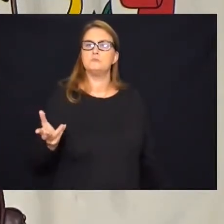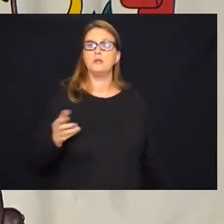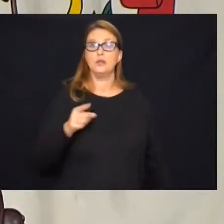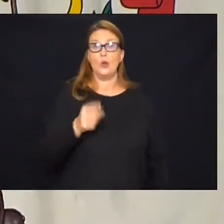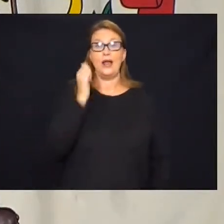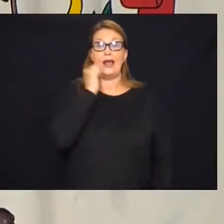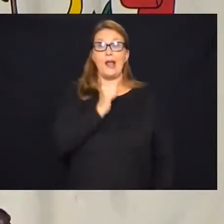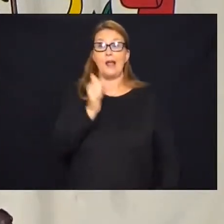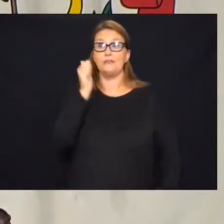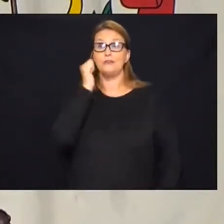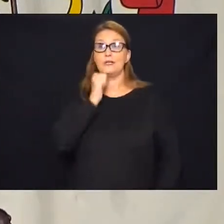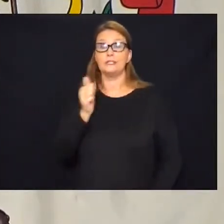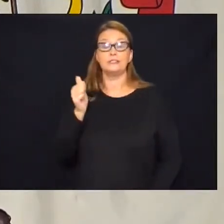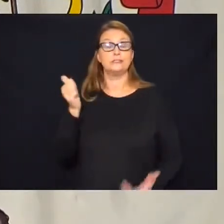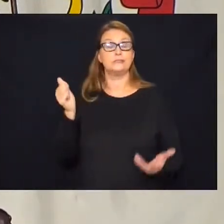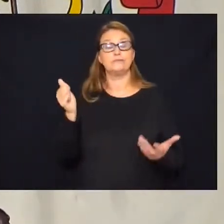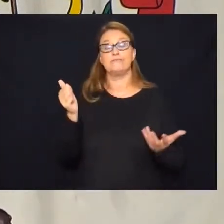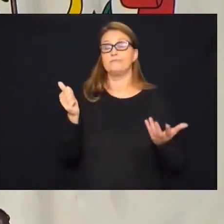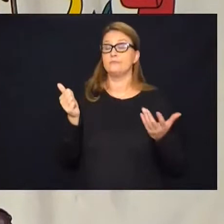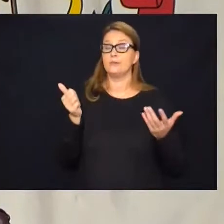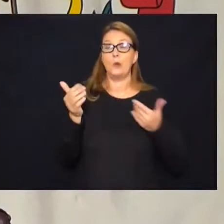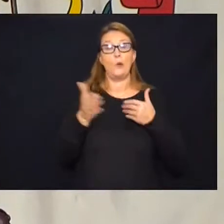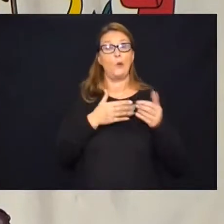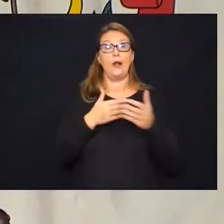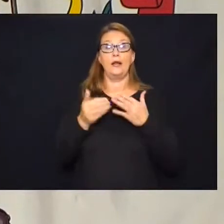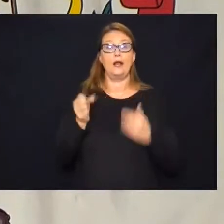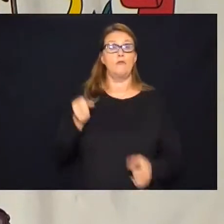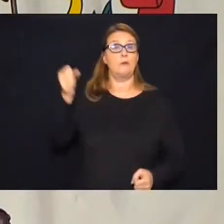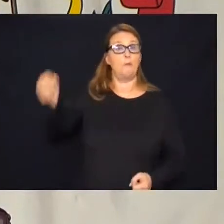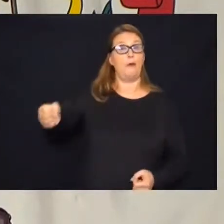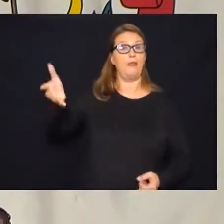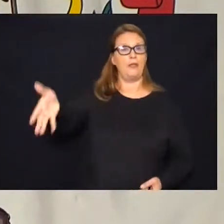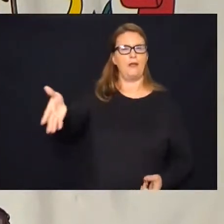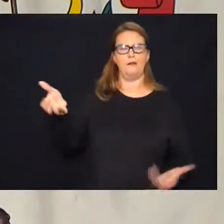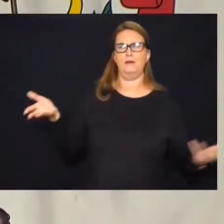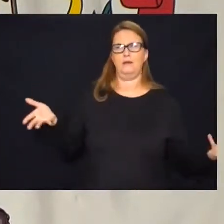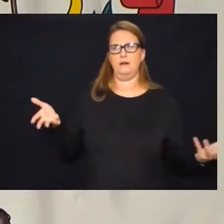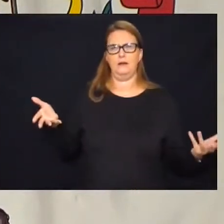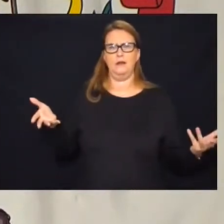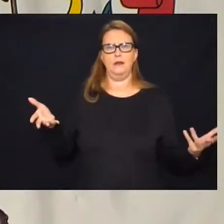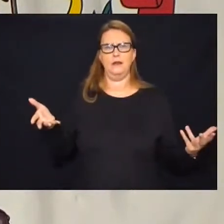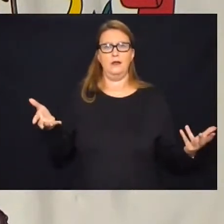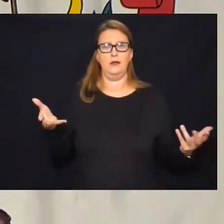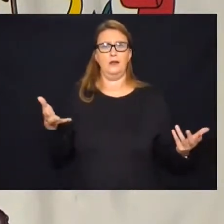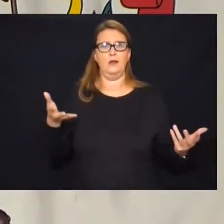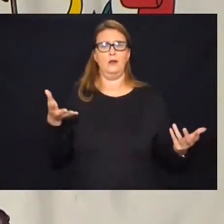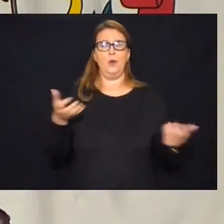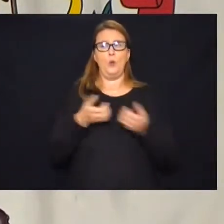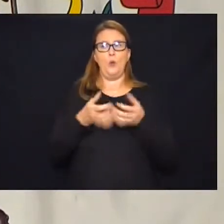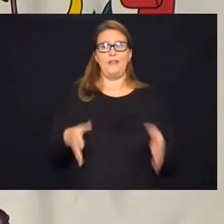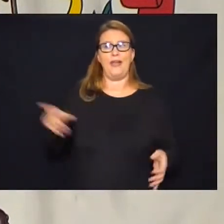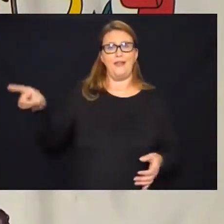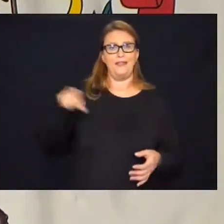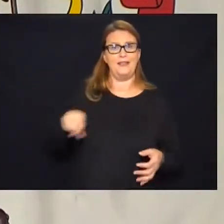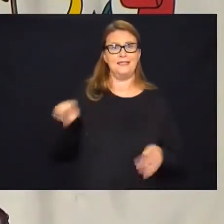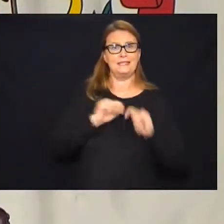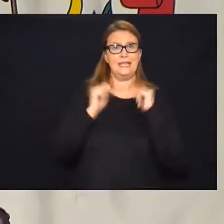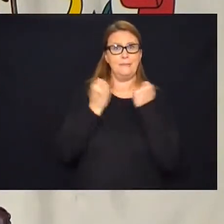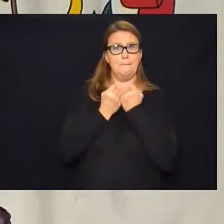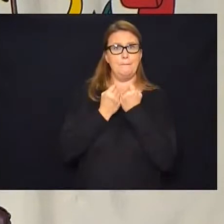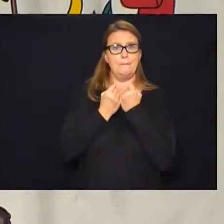everyday, run-of-the-mill, whatever it may be, where would we have been without this